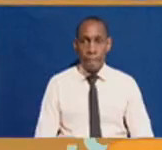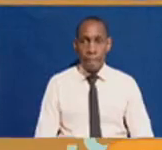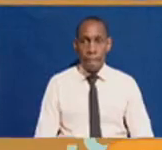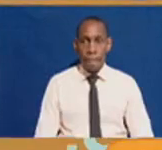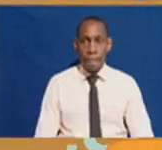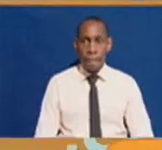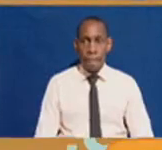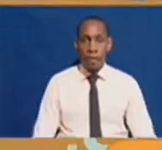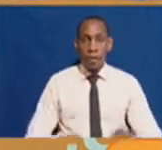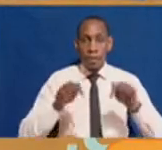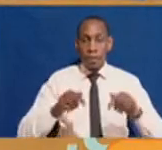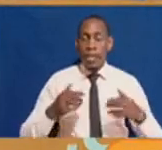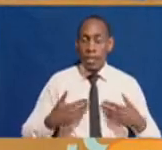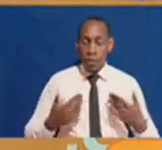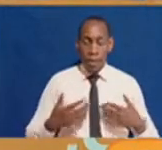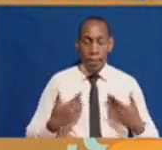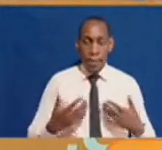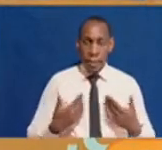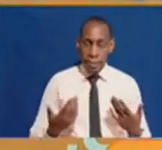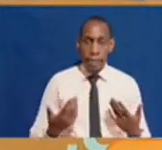Siku ya leo niko na furaha tele.